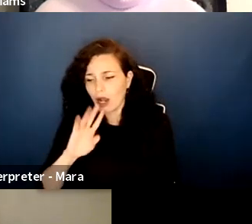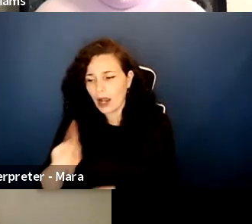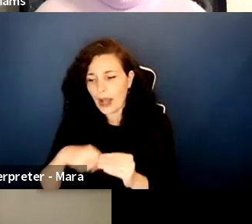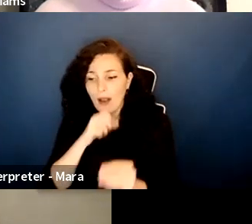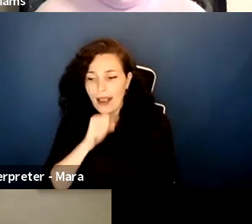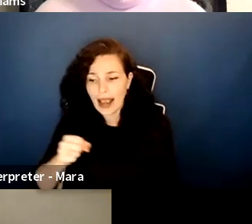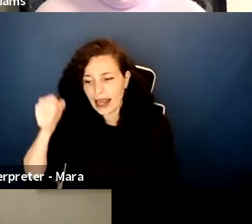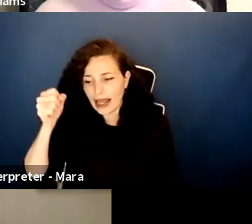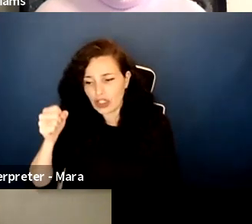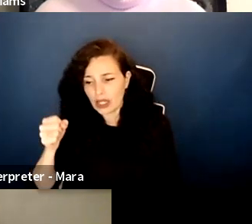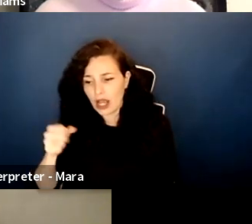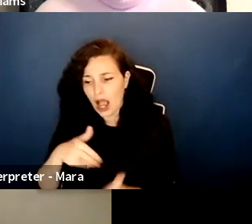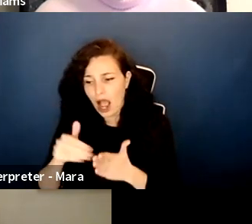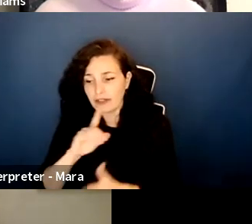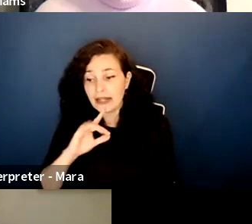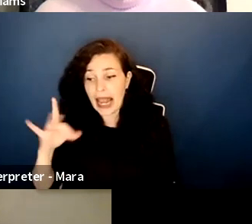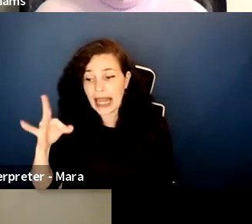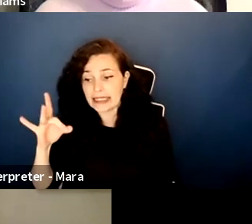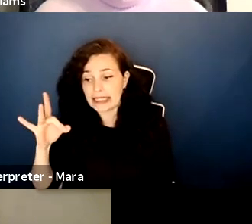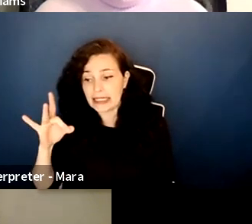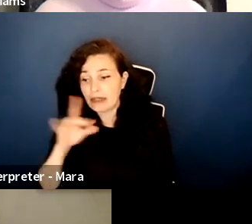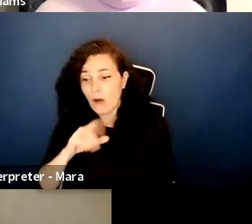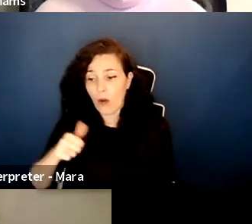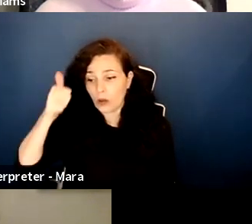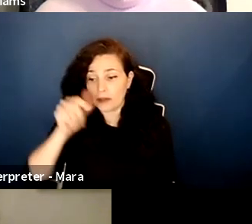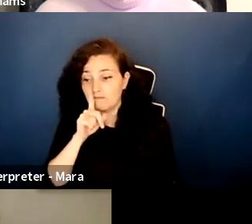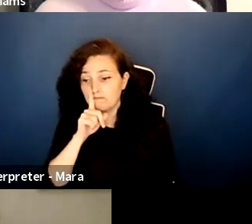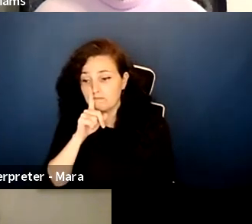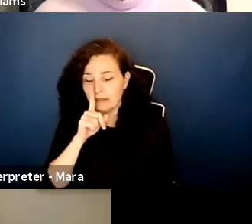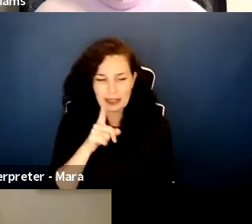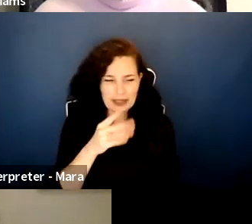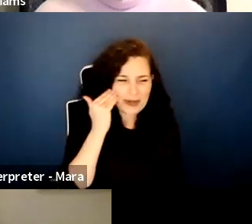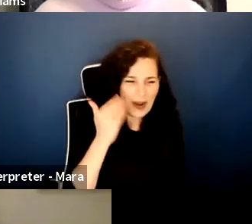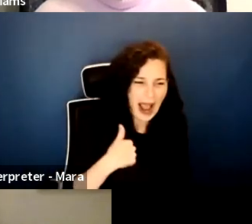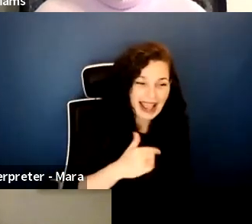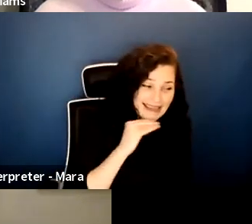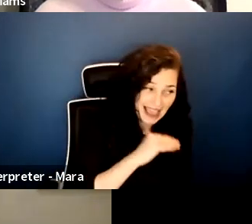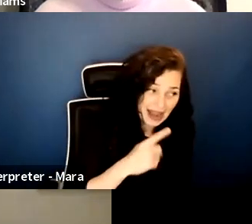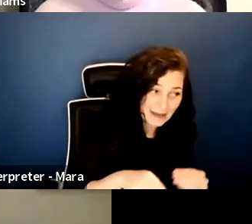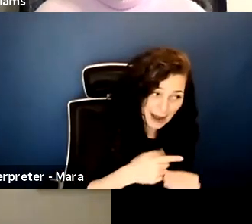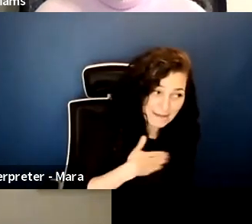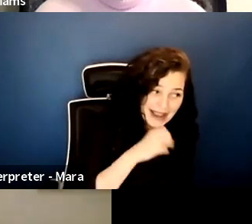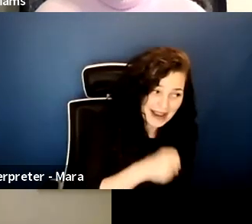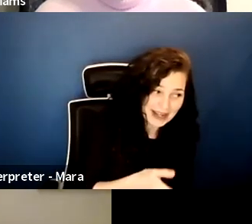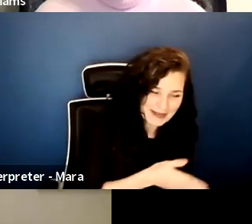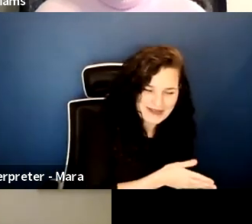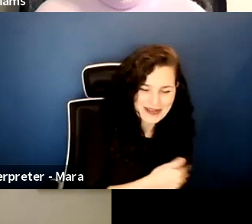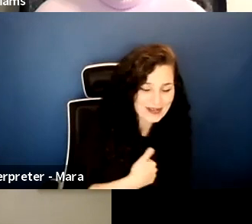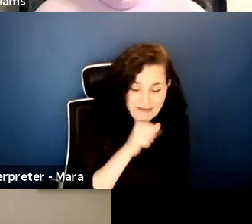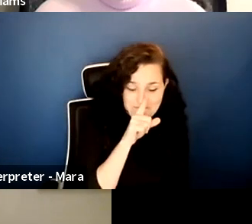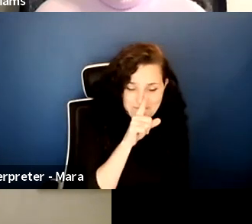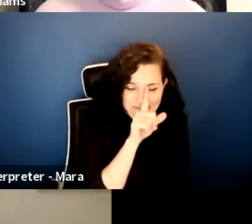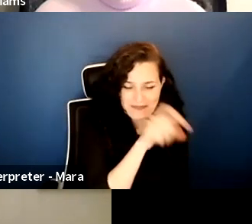about age. And many of you know I lied about my age to 90210. So I want to ask, what do you suggest? People want the opportunity